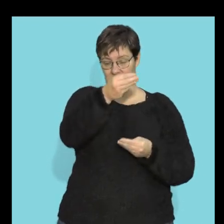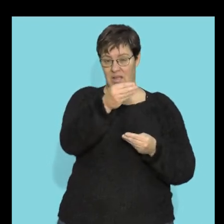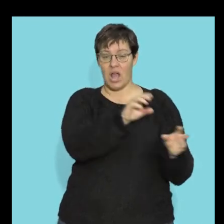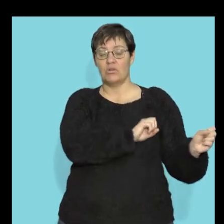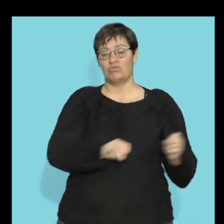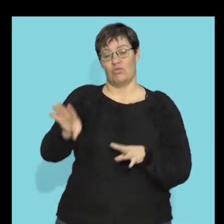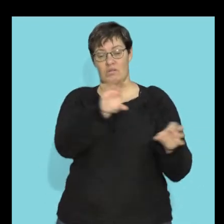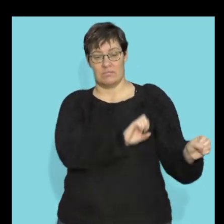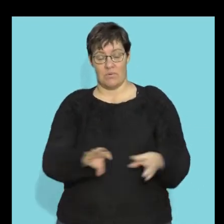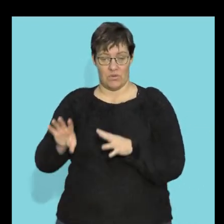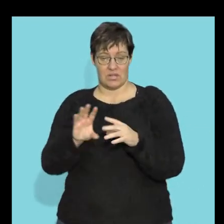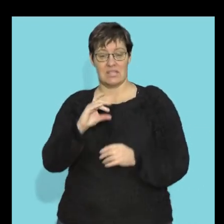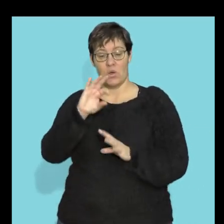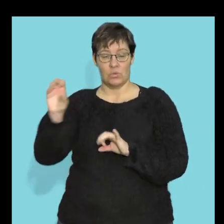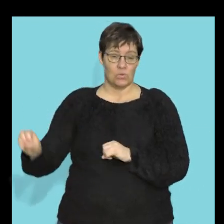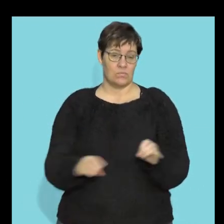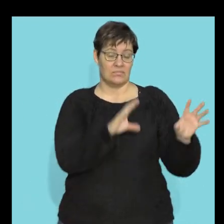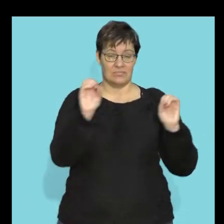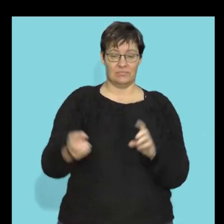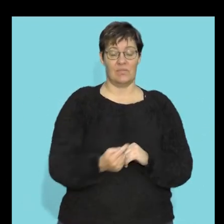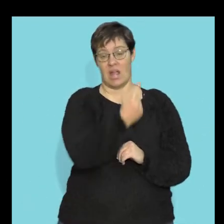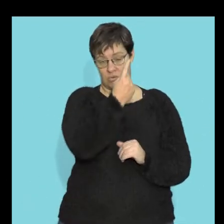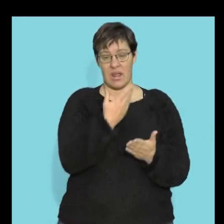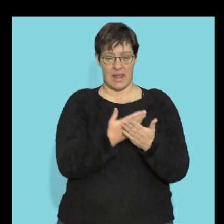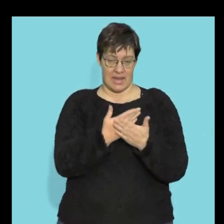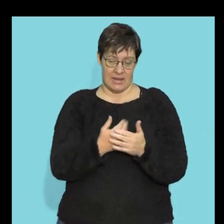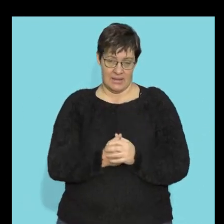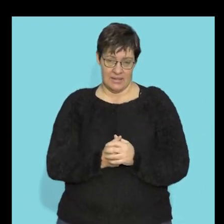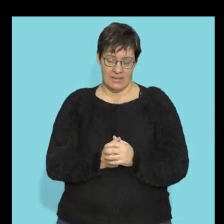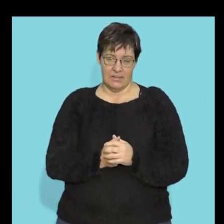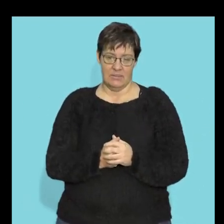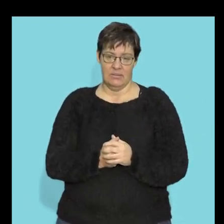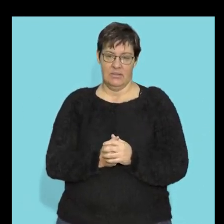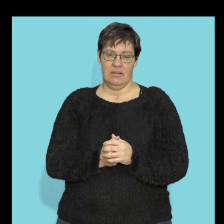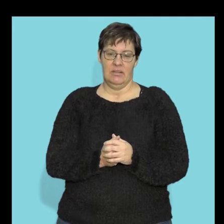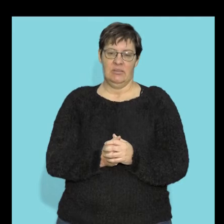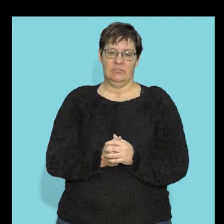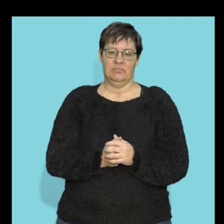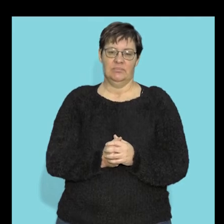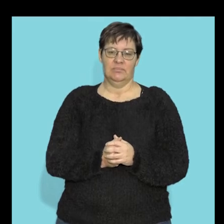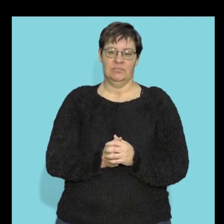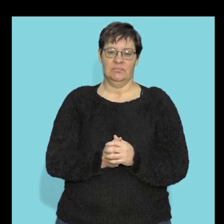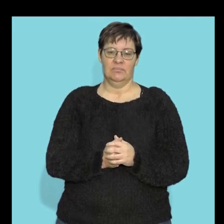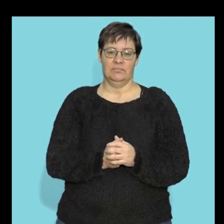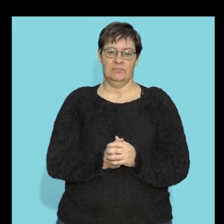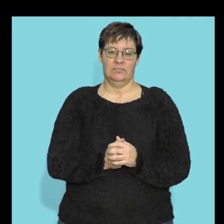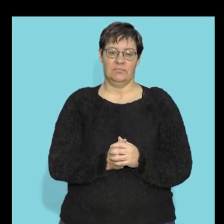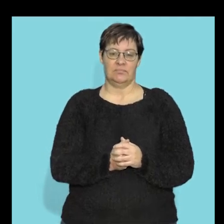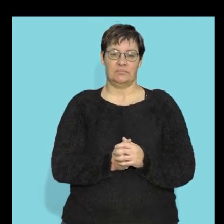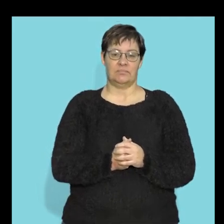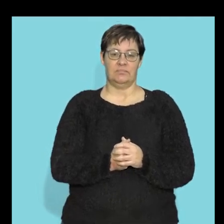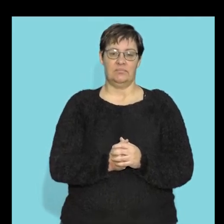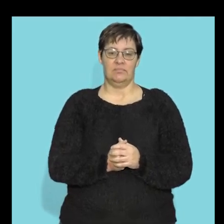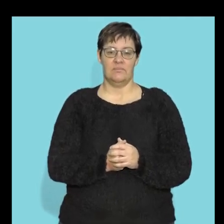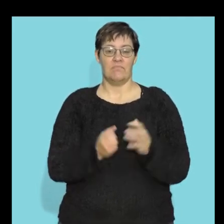The oxygen and the carbon dioxide will allow to be transported to all parts of the body.